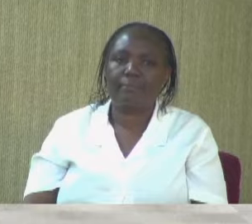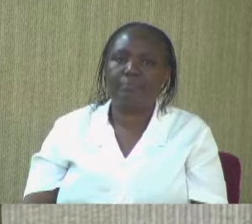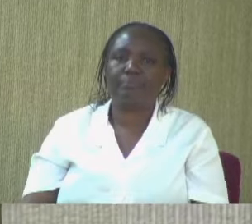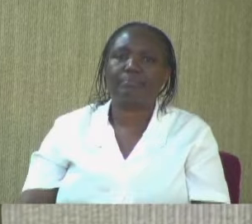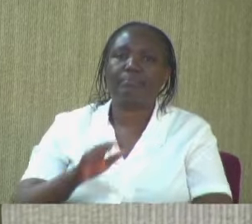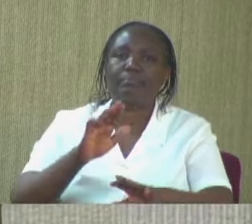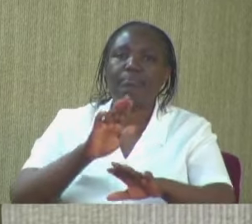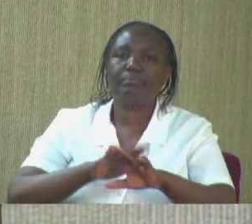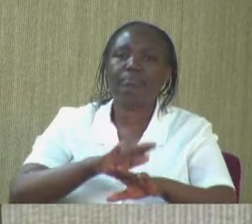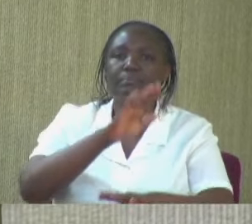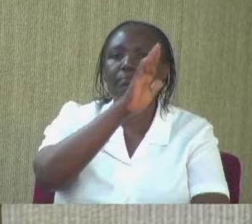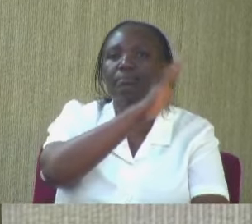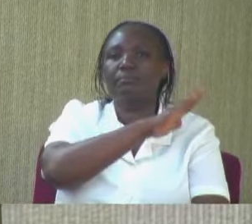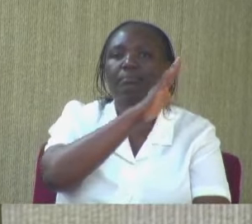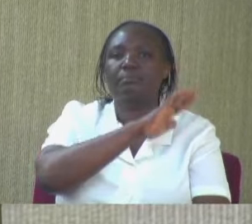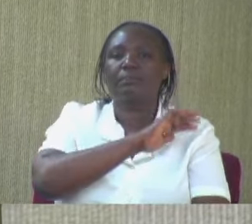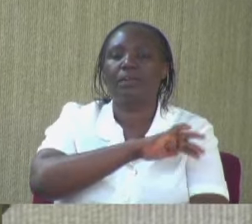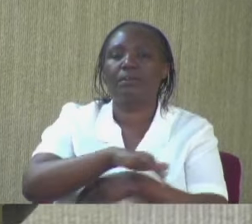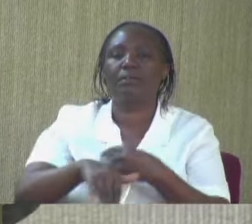Good afternoon, everyone.